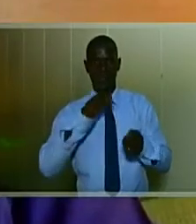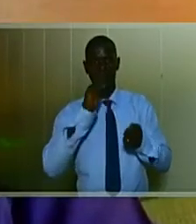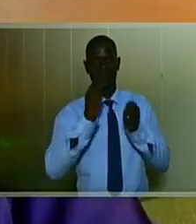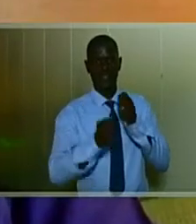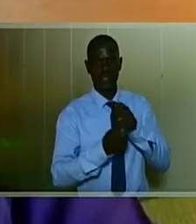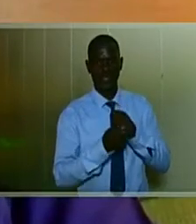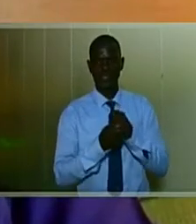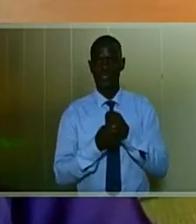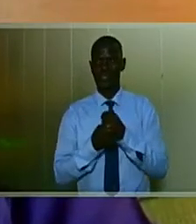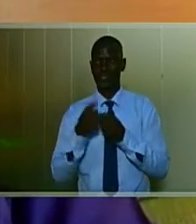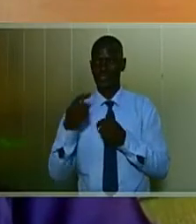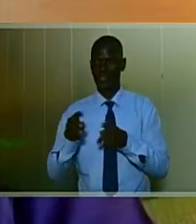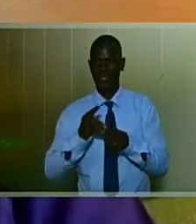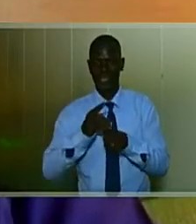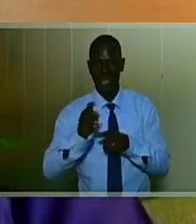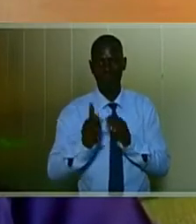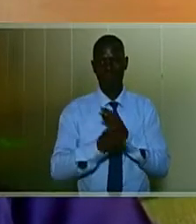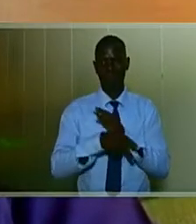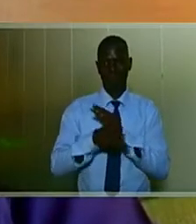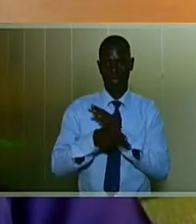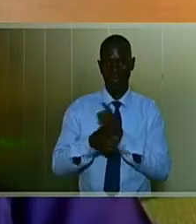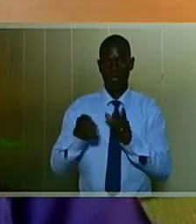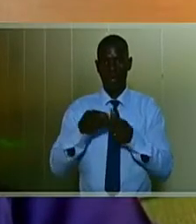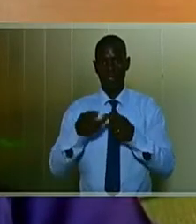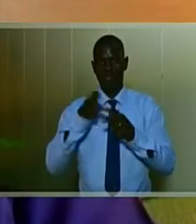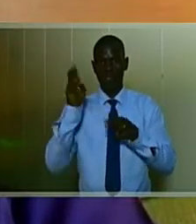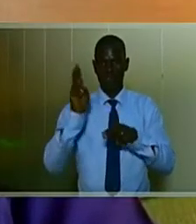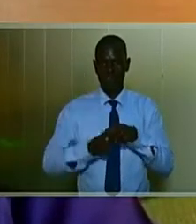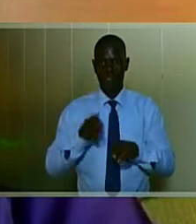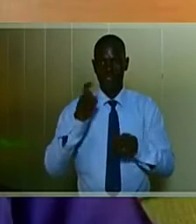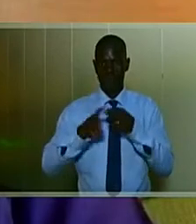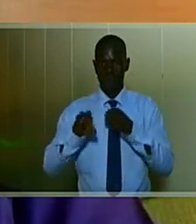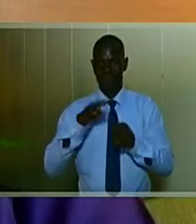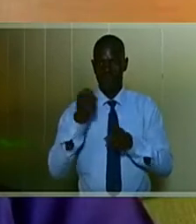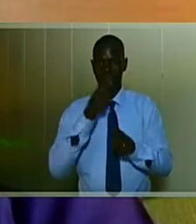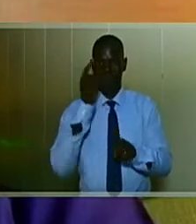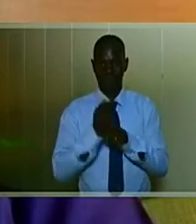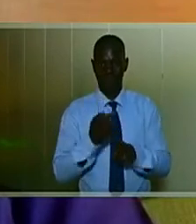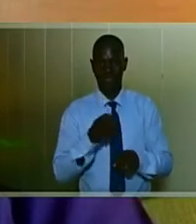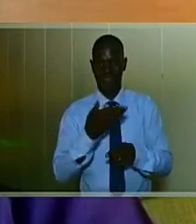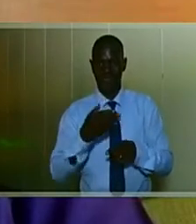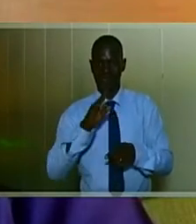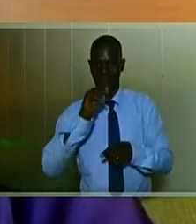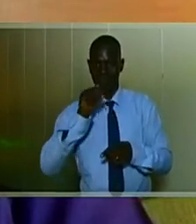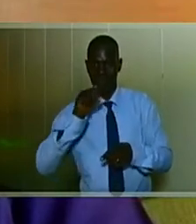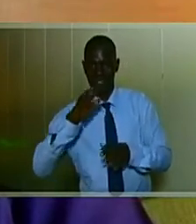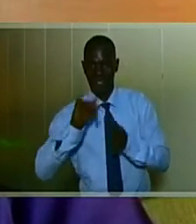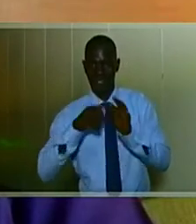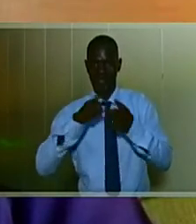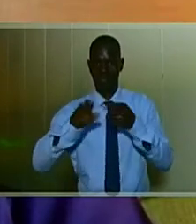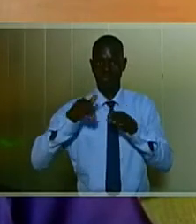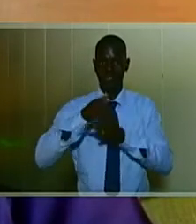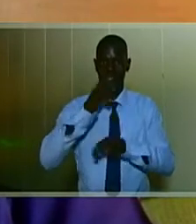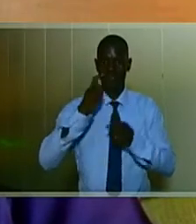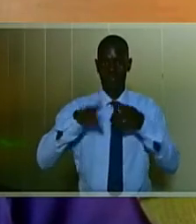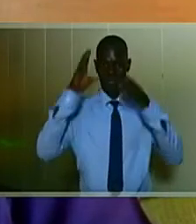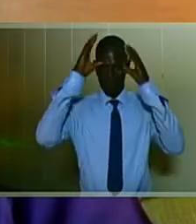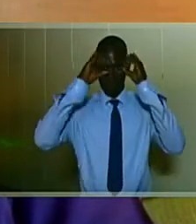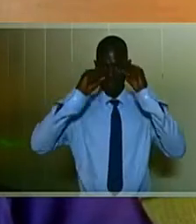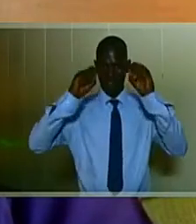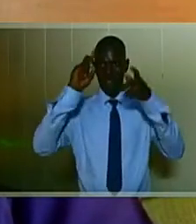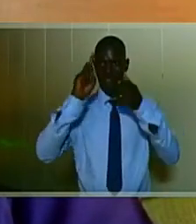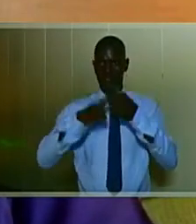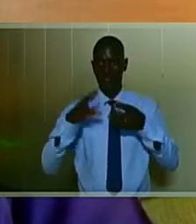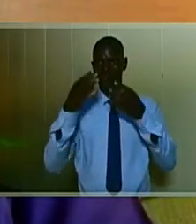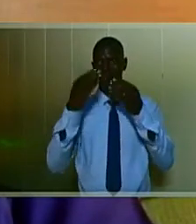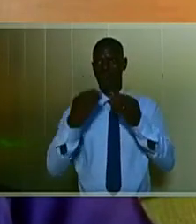contentious provision on direct primary or to seek to override veto, the clean bill that will be sent to the president will address, I